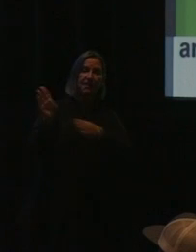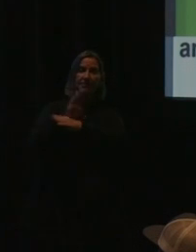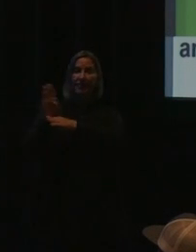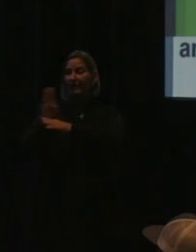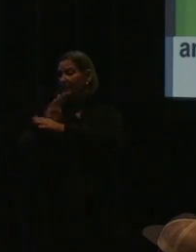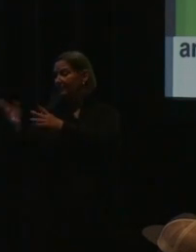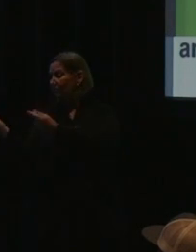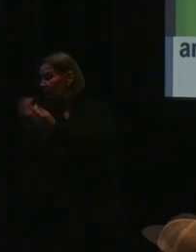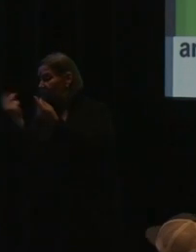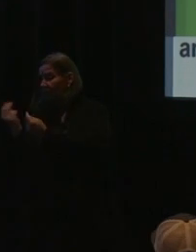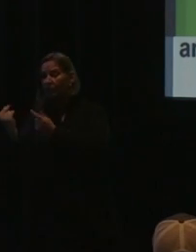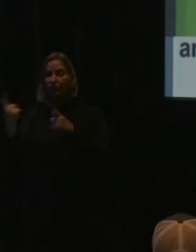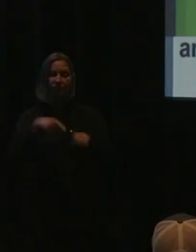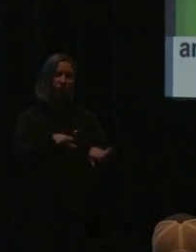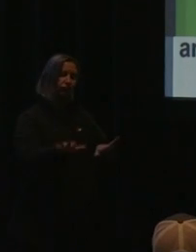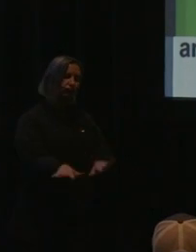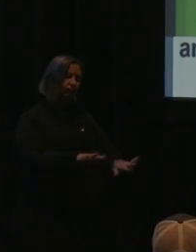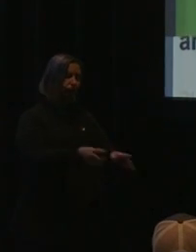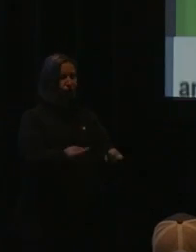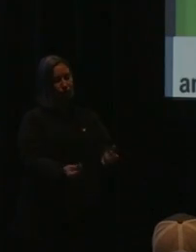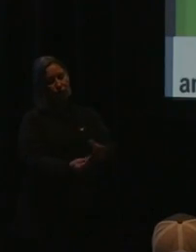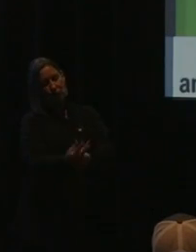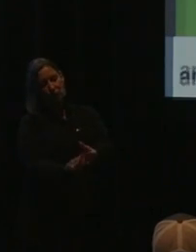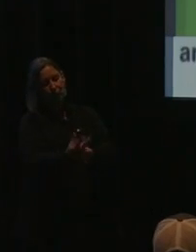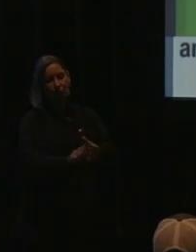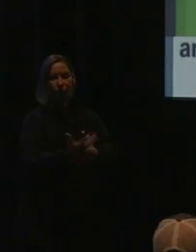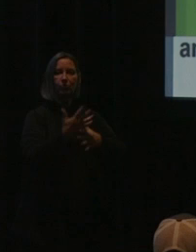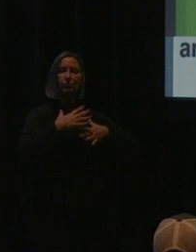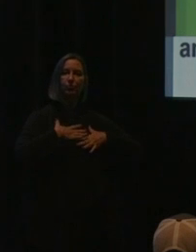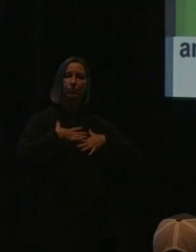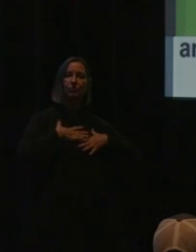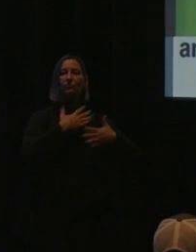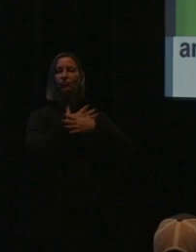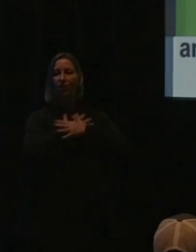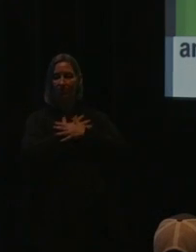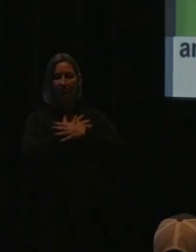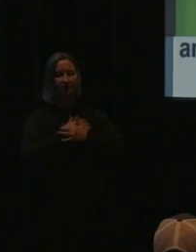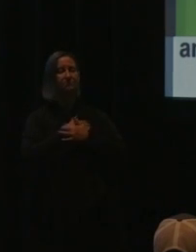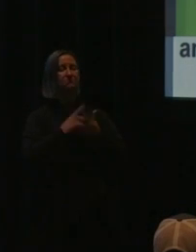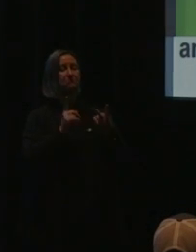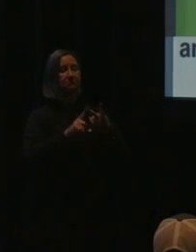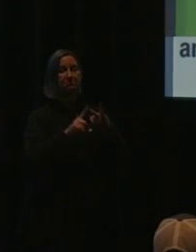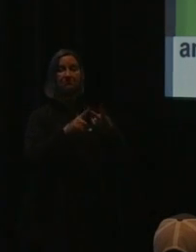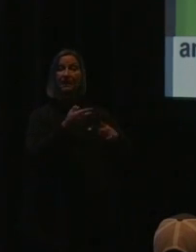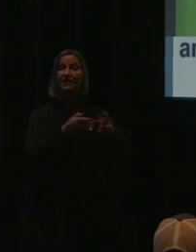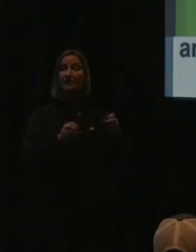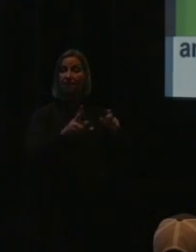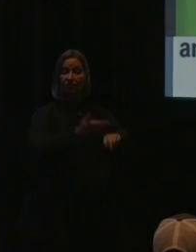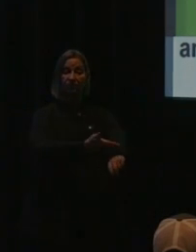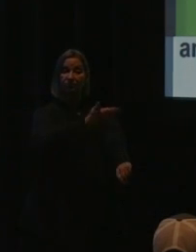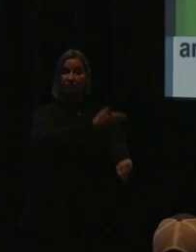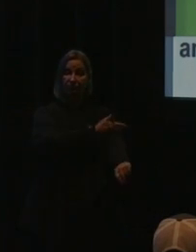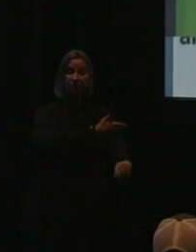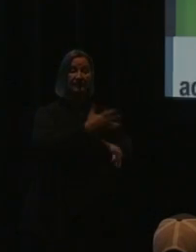busy day-to-day life in an urban environment. They also provide opportunities to improve or increase access